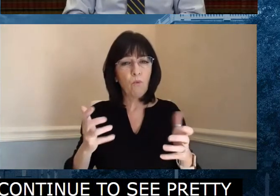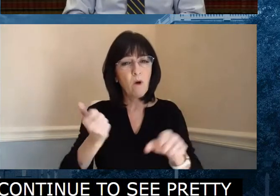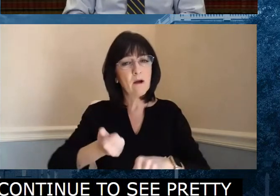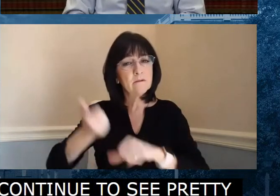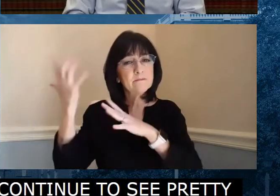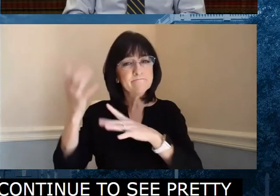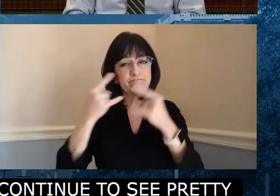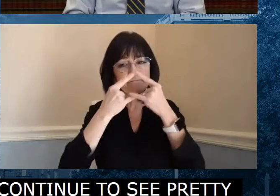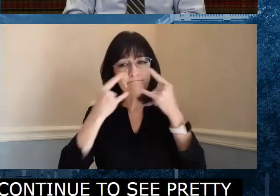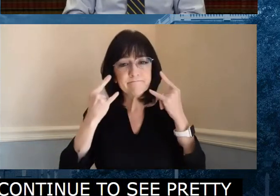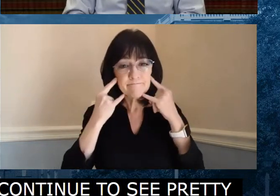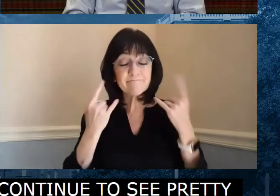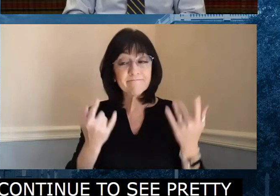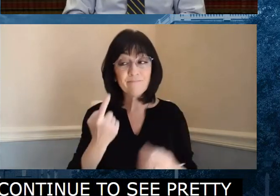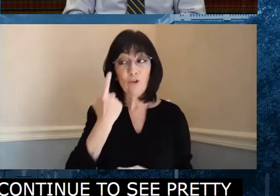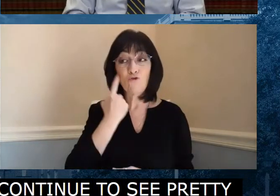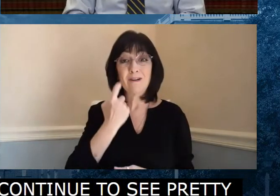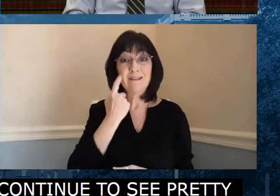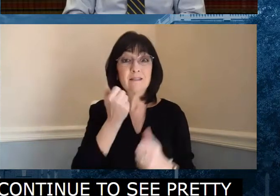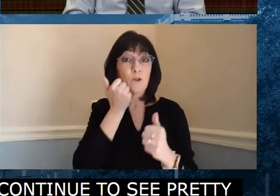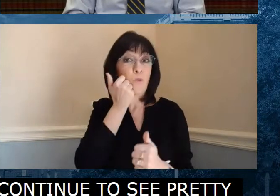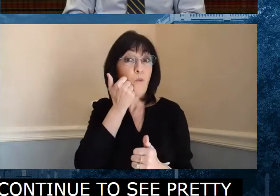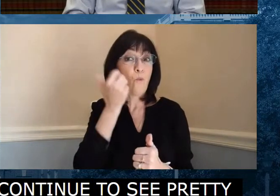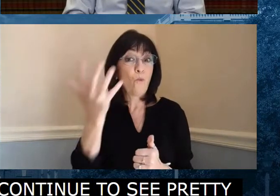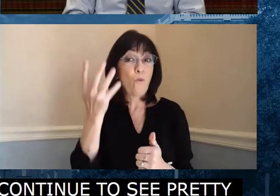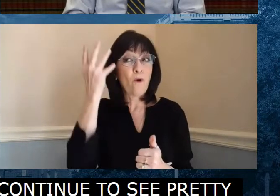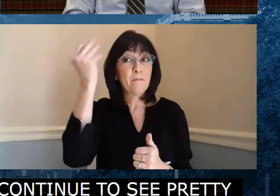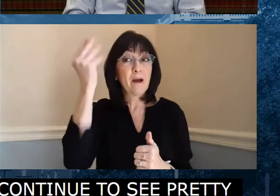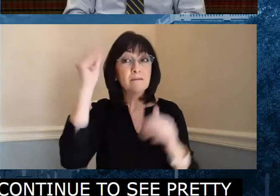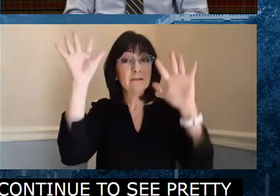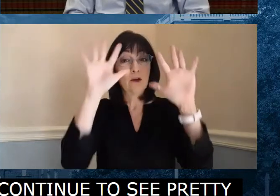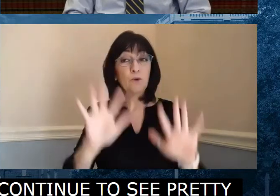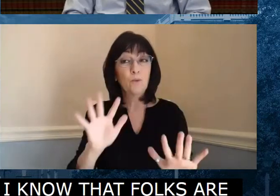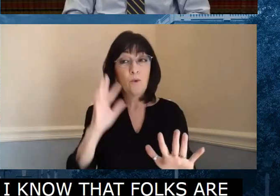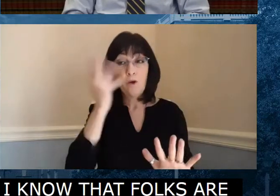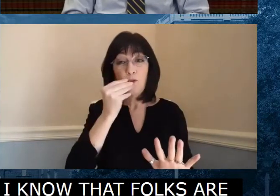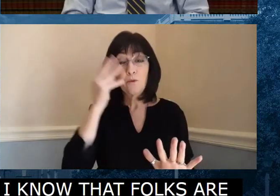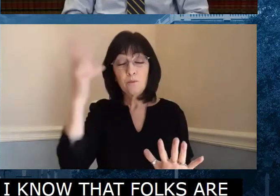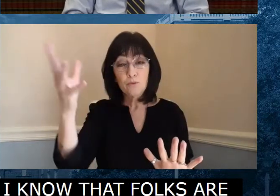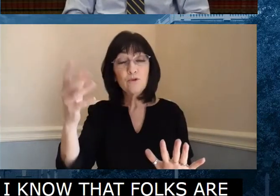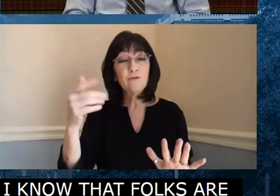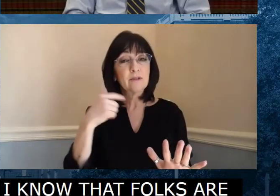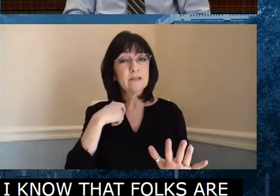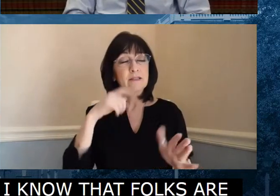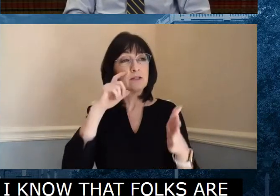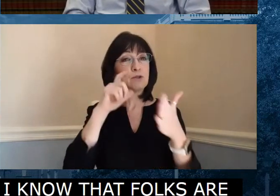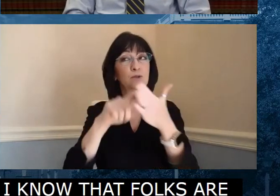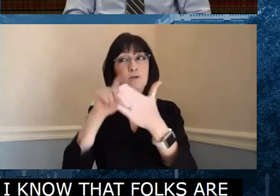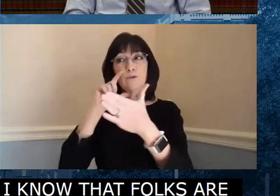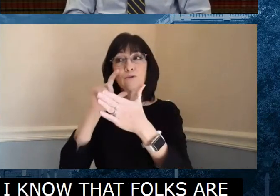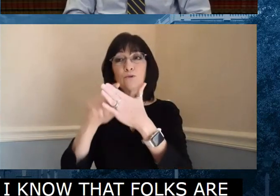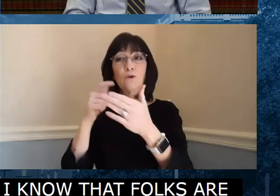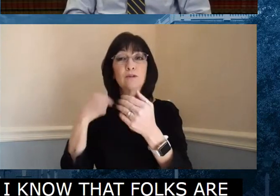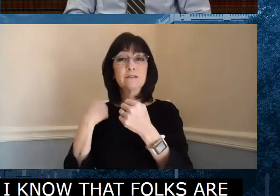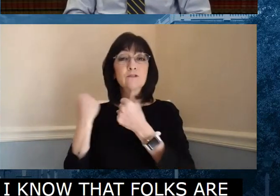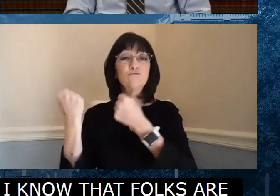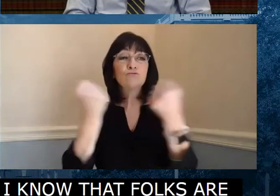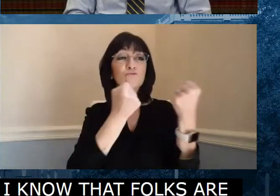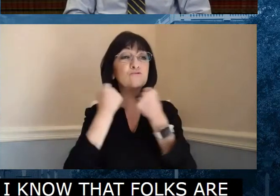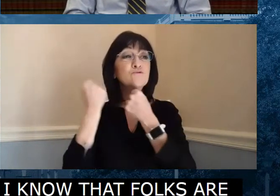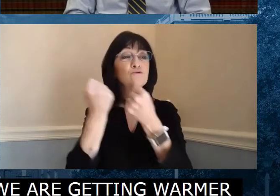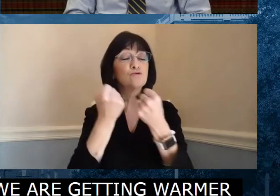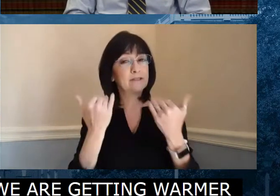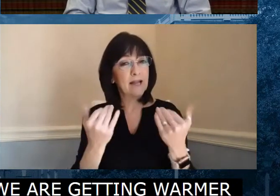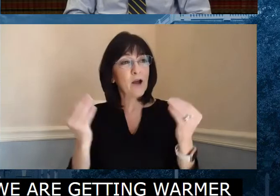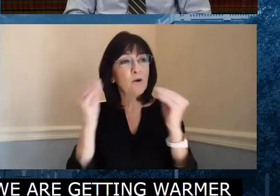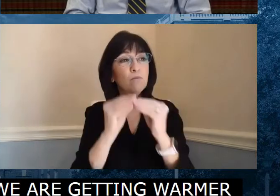delightful days recently. I notice on the roads as I travel up and down the state more frequently myself, more cars out there, more